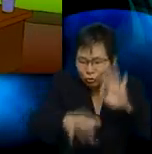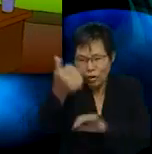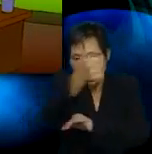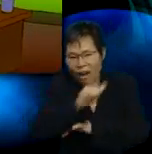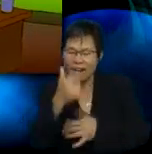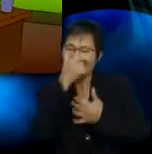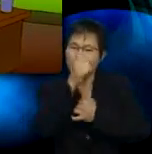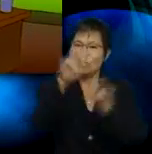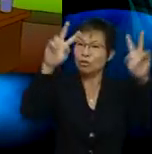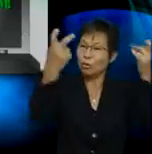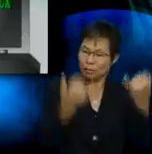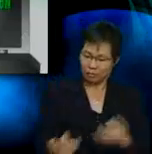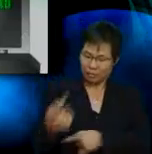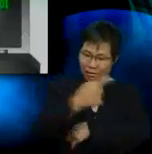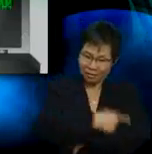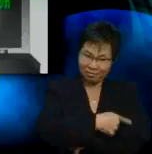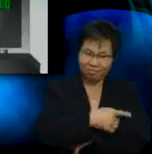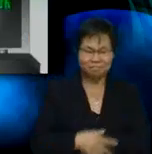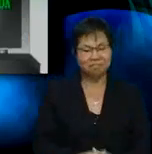any interesting topic today.